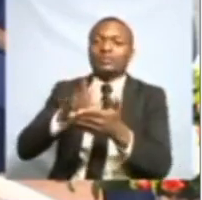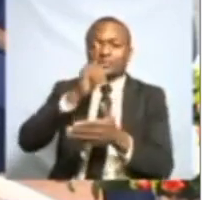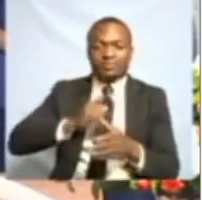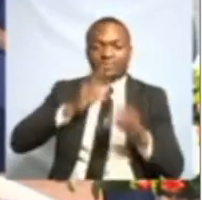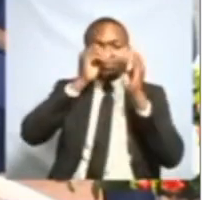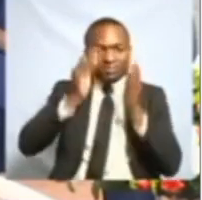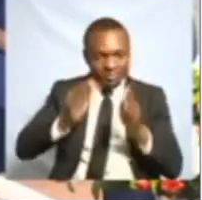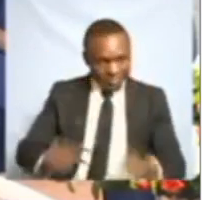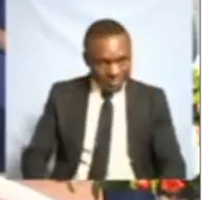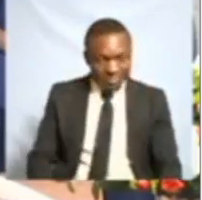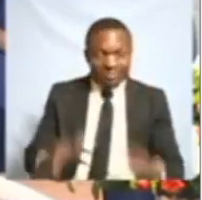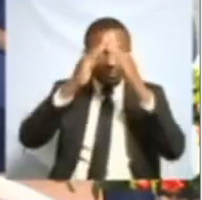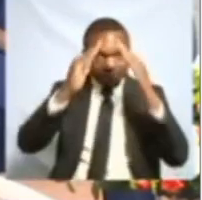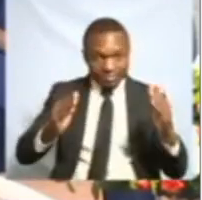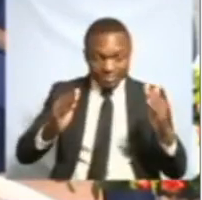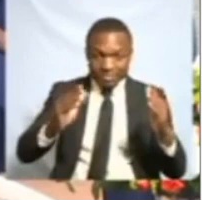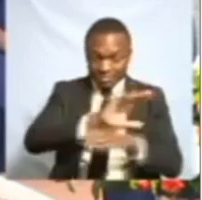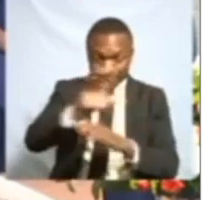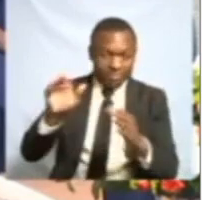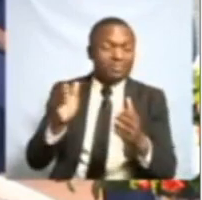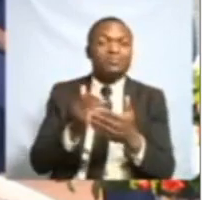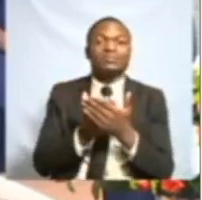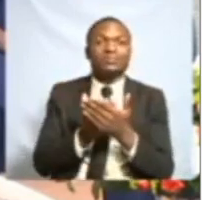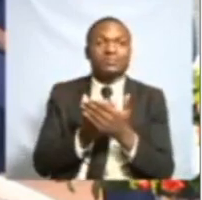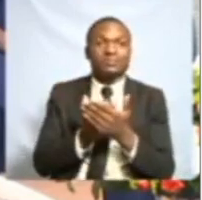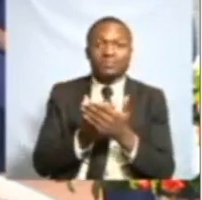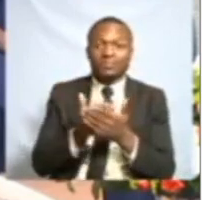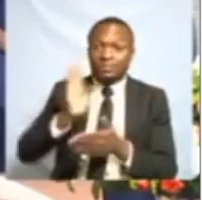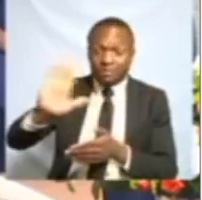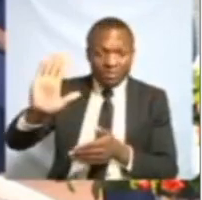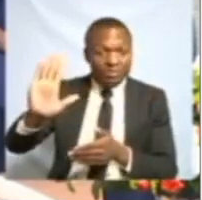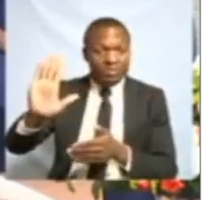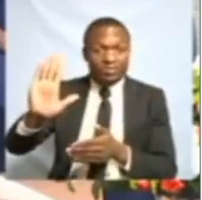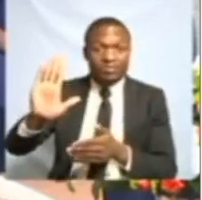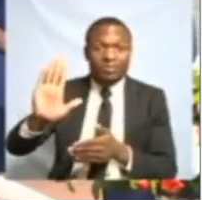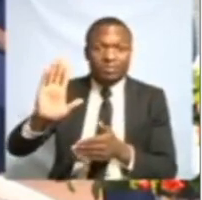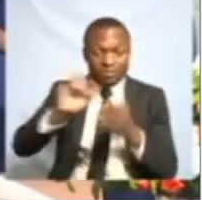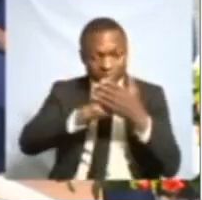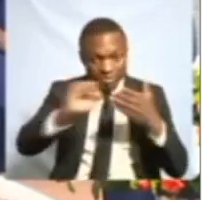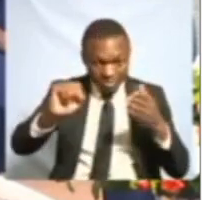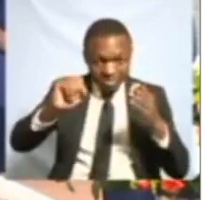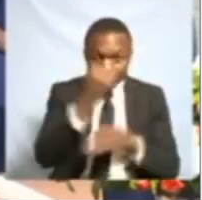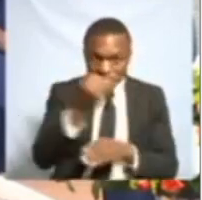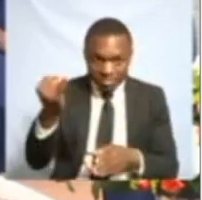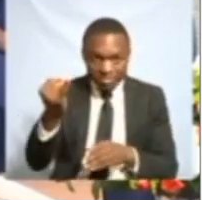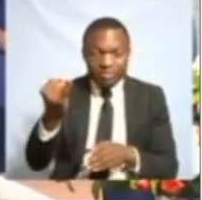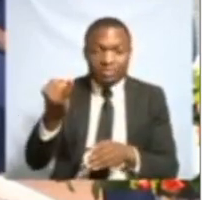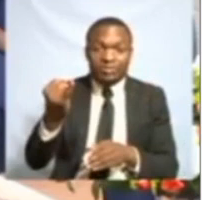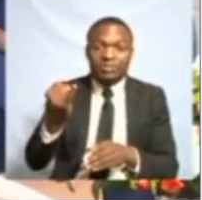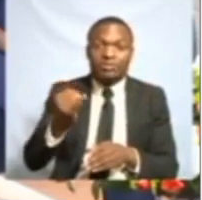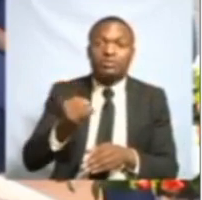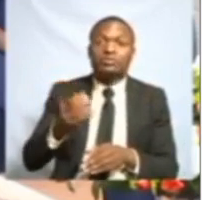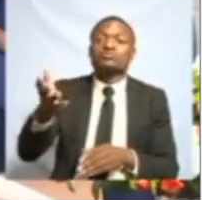Speaker and the House in general. In your misguided analysis of issues, you endeavored